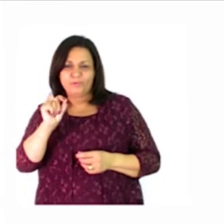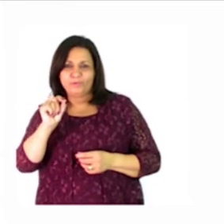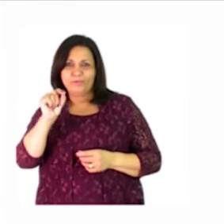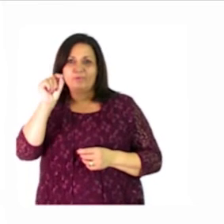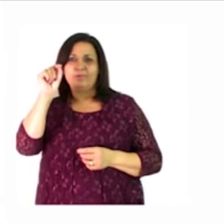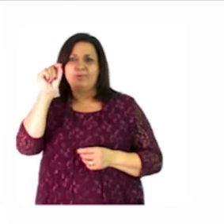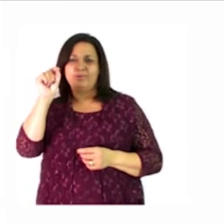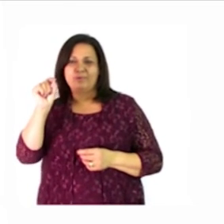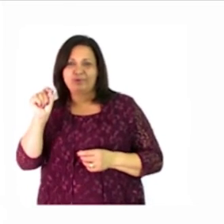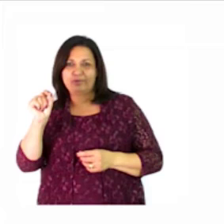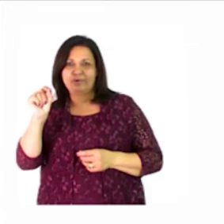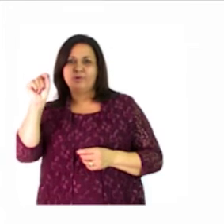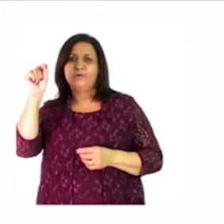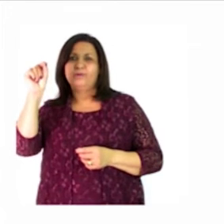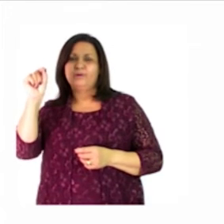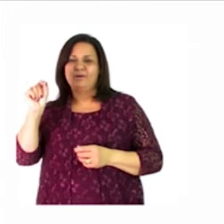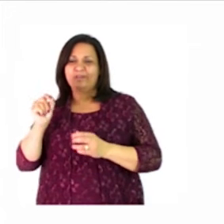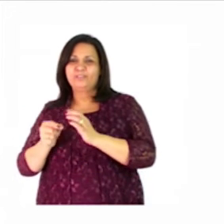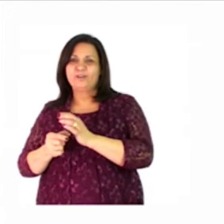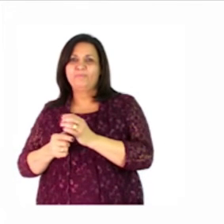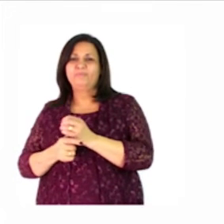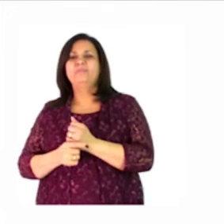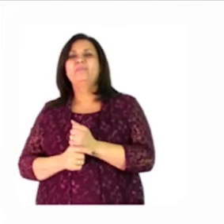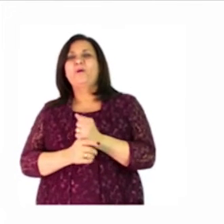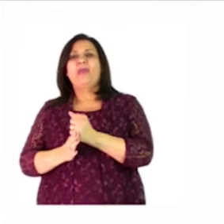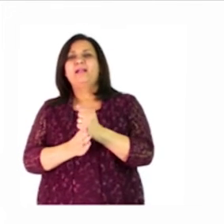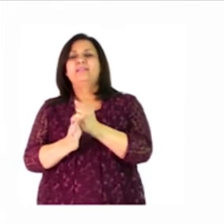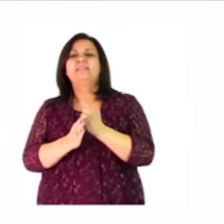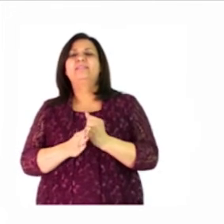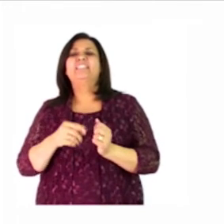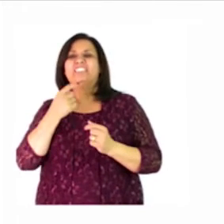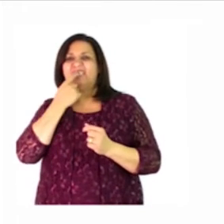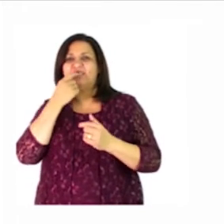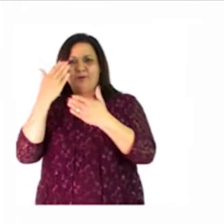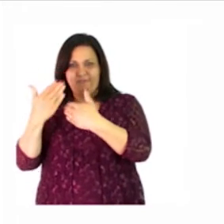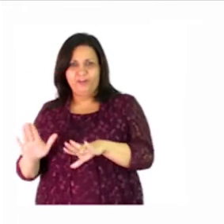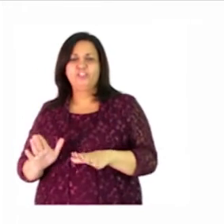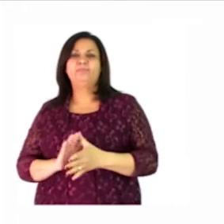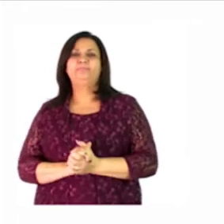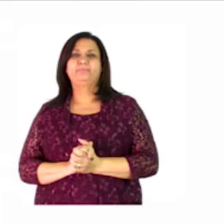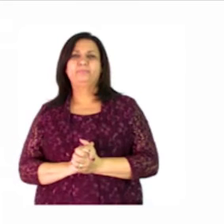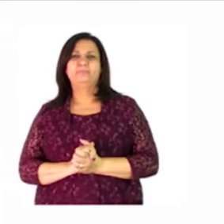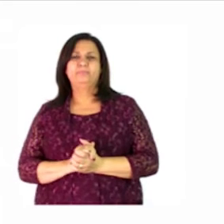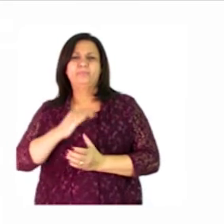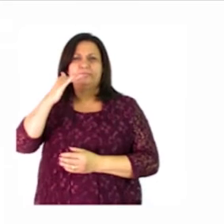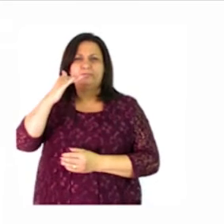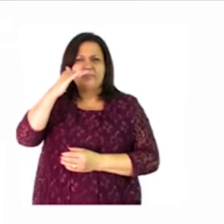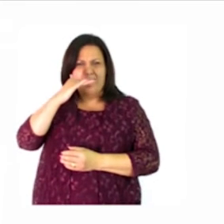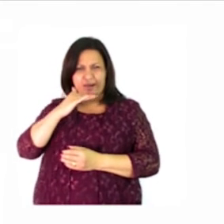whale's teeth. Well done. Now we have another